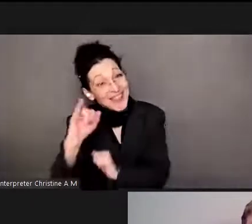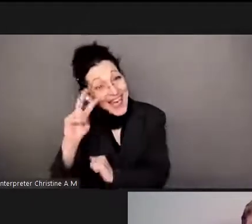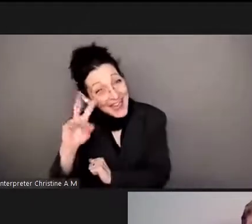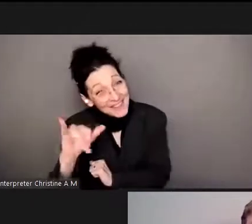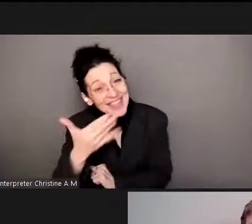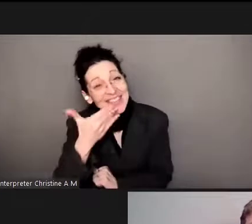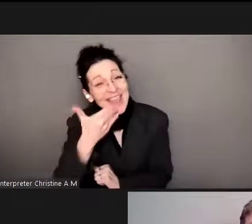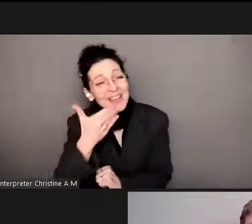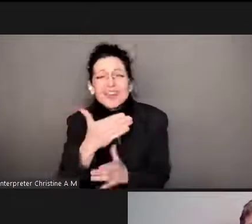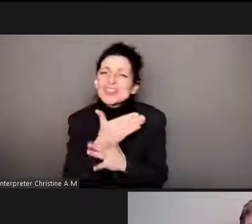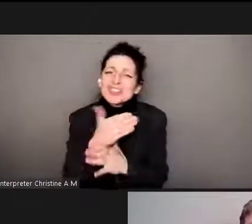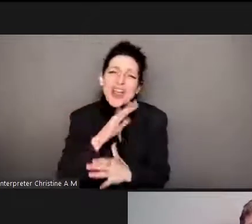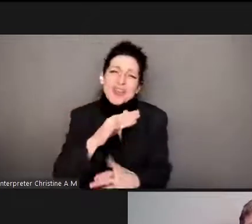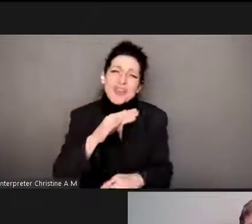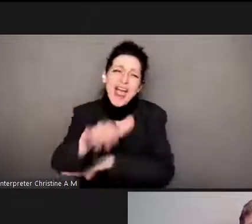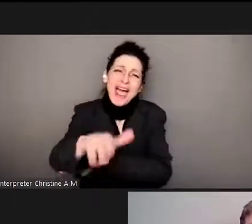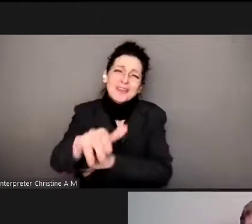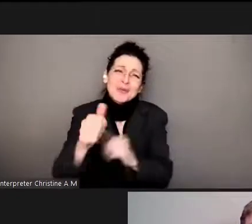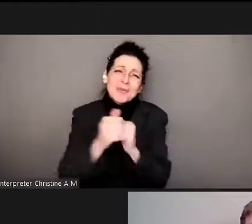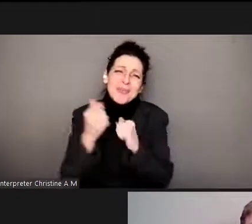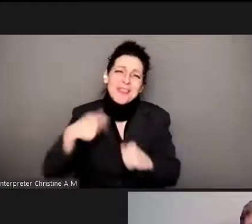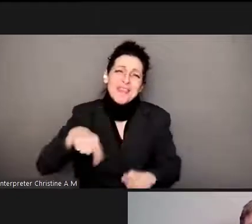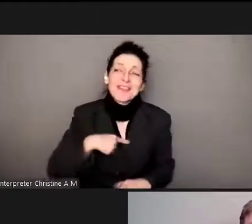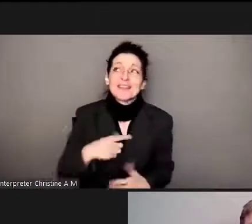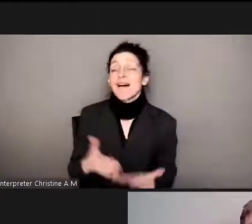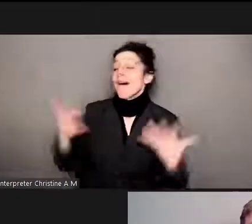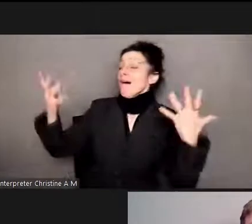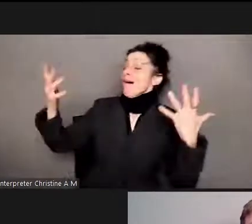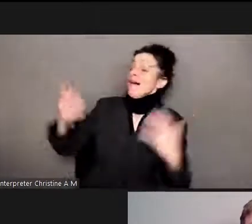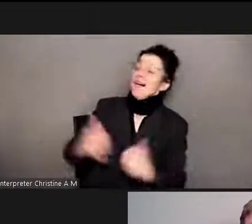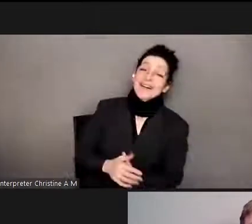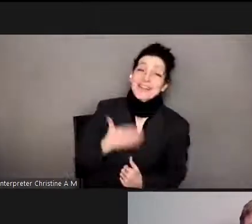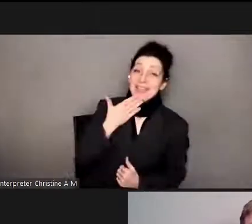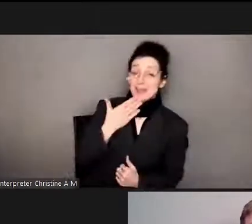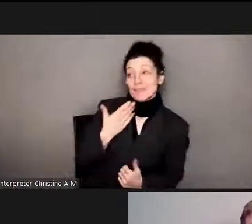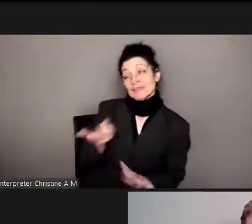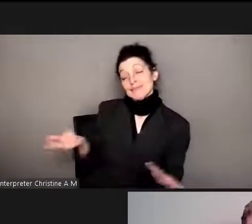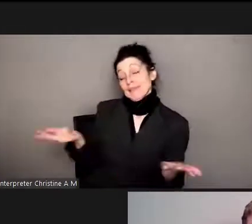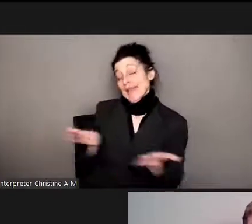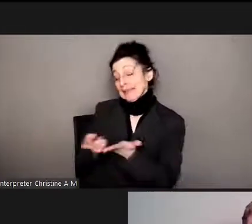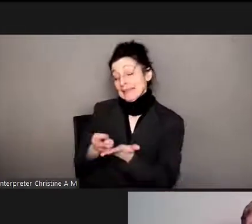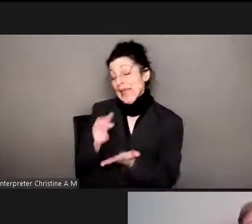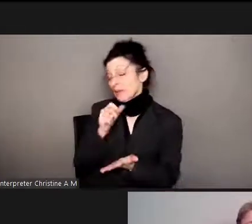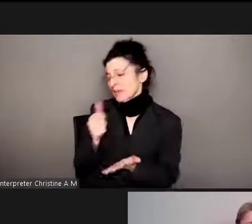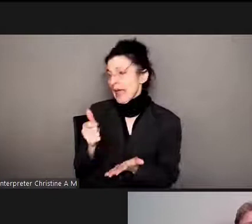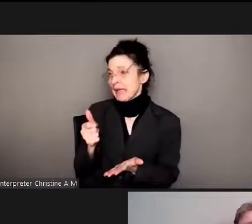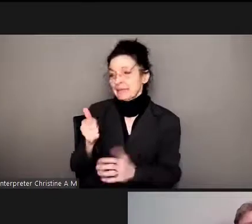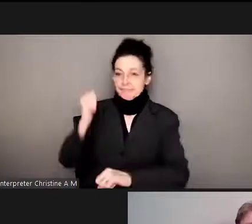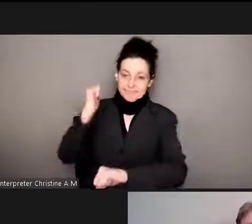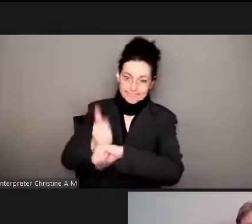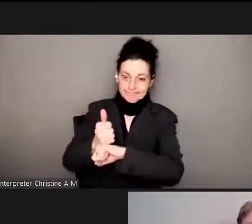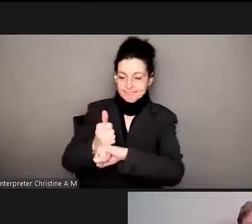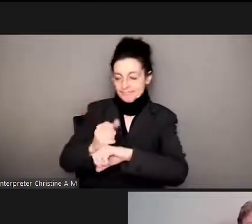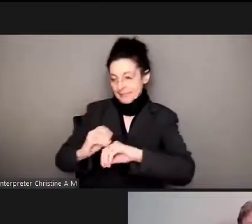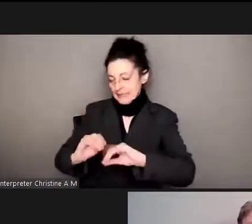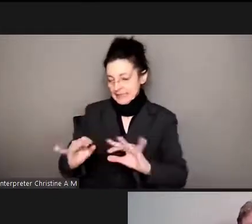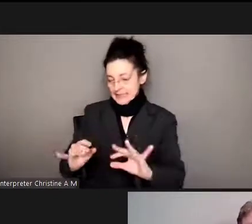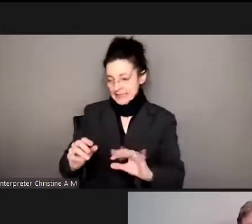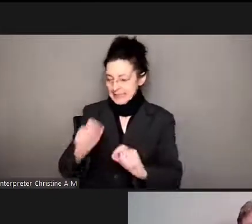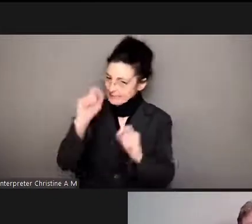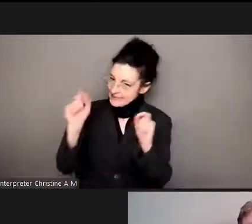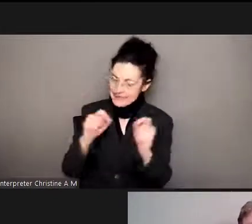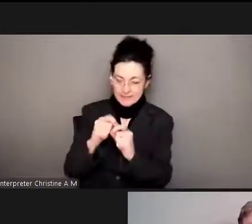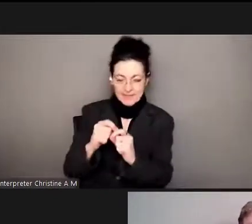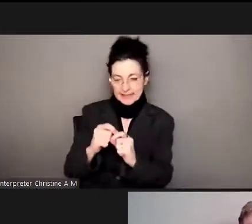all so much. I honestly was not super clear on what I was doing at a Writing Center meeting, which is totally